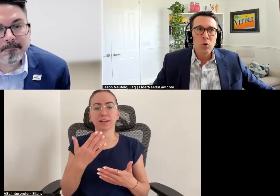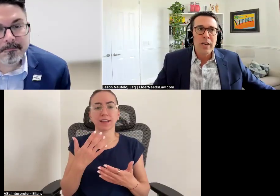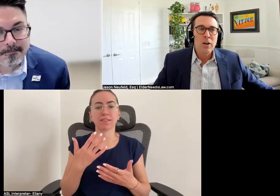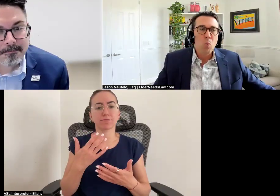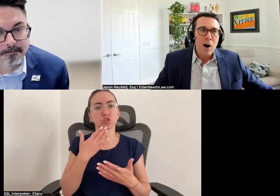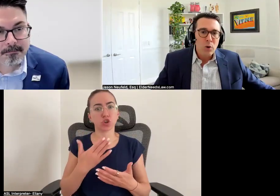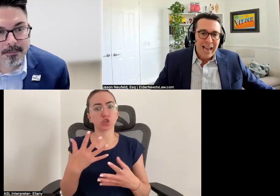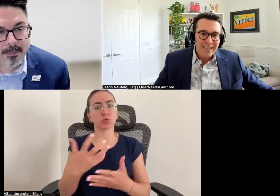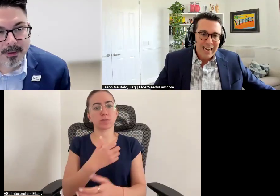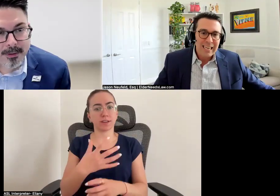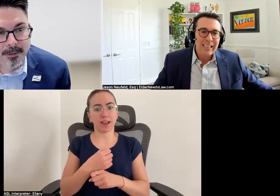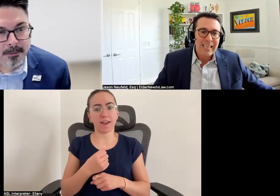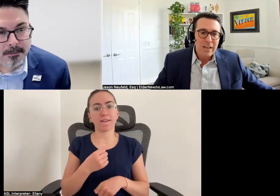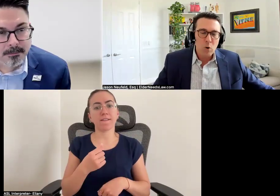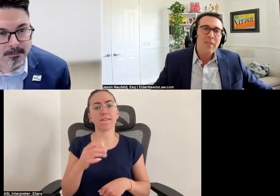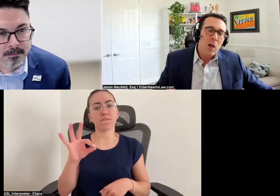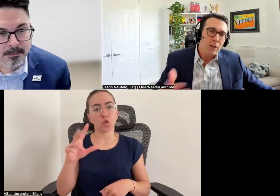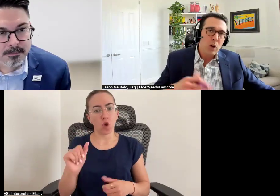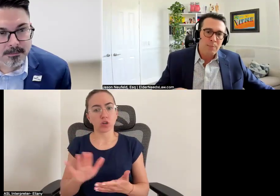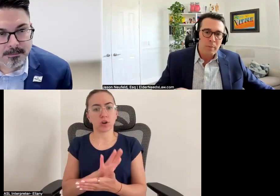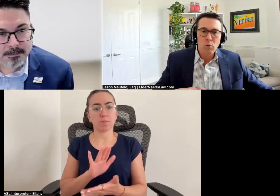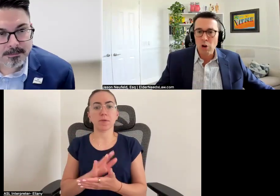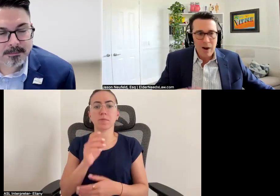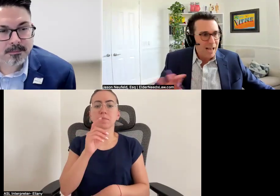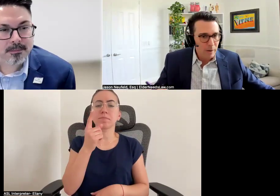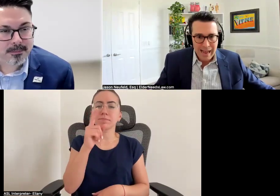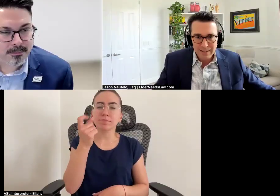Because while you can technically get, so I have clients who come